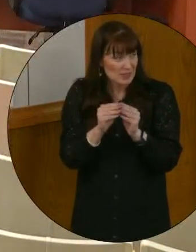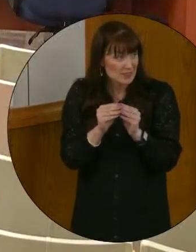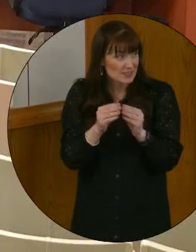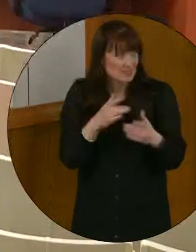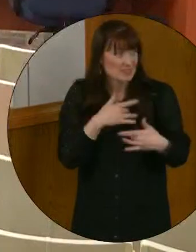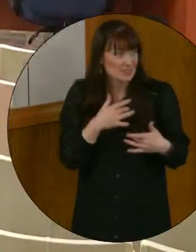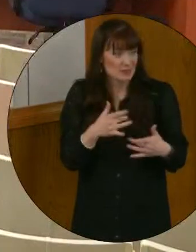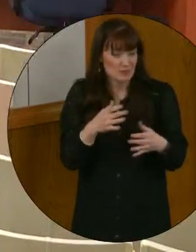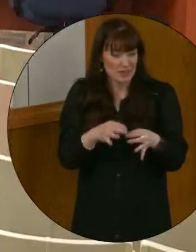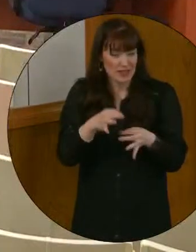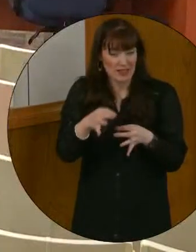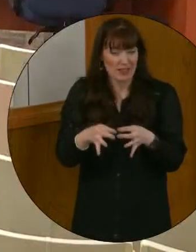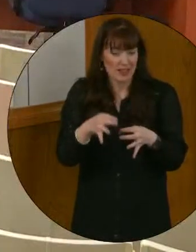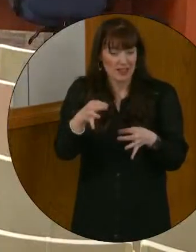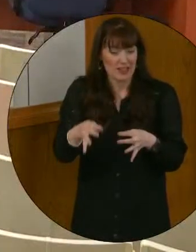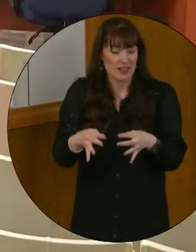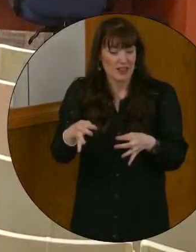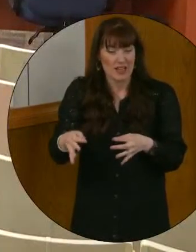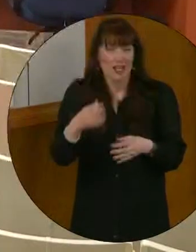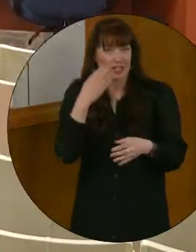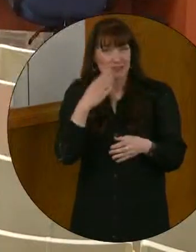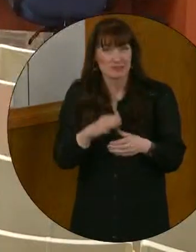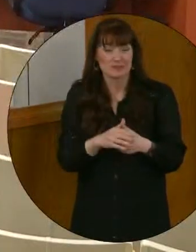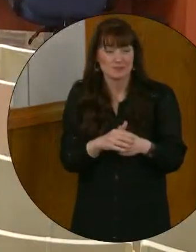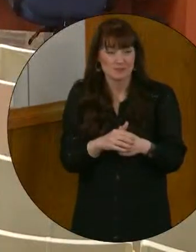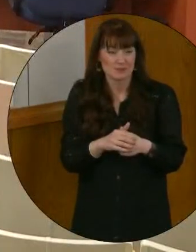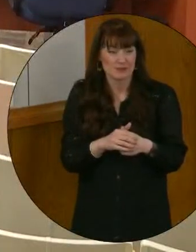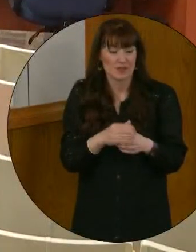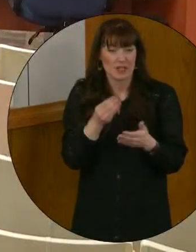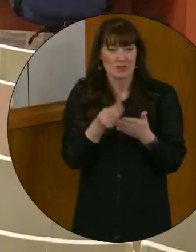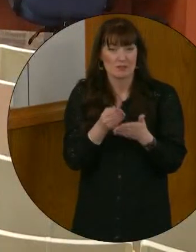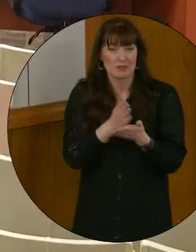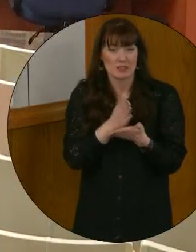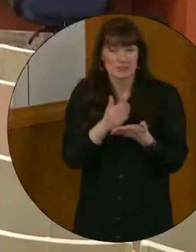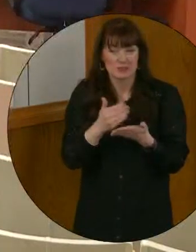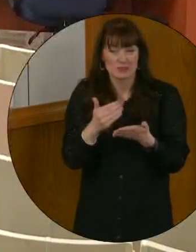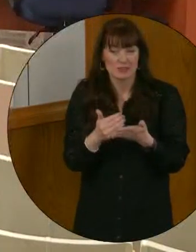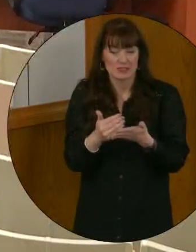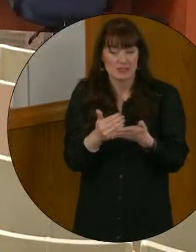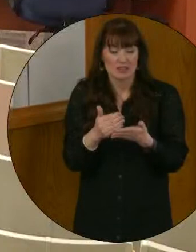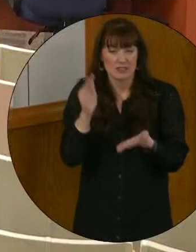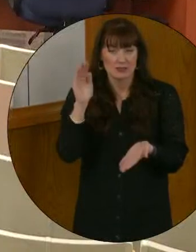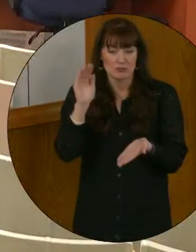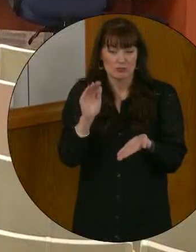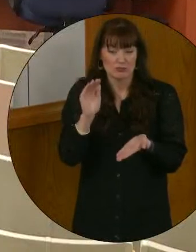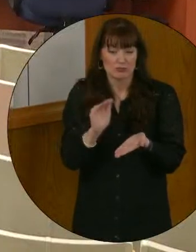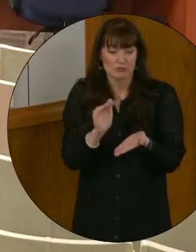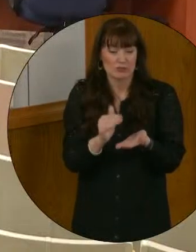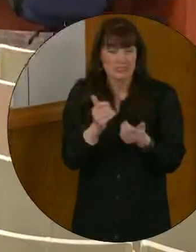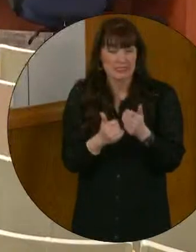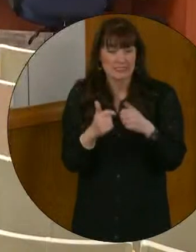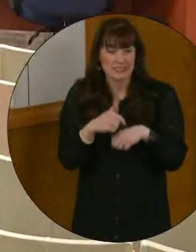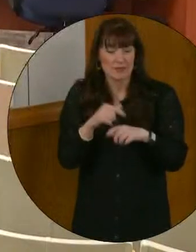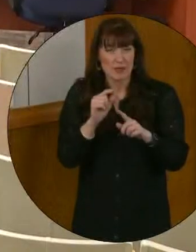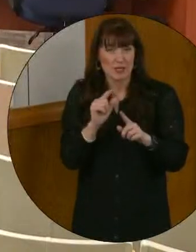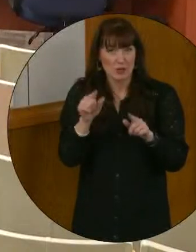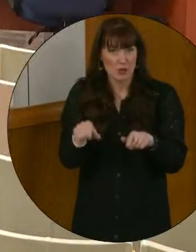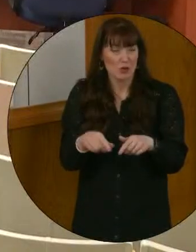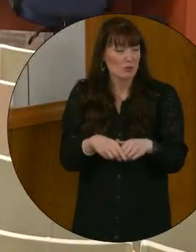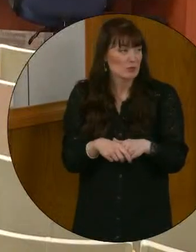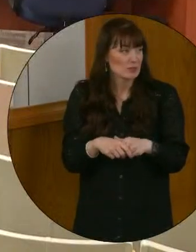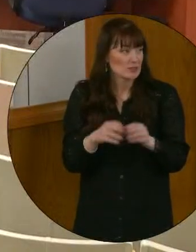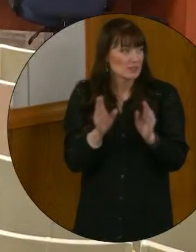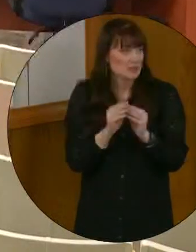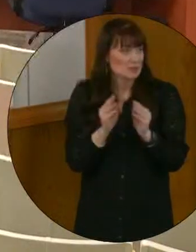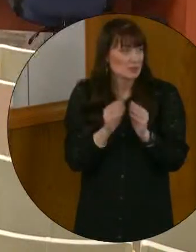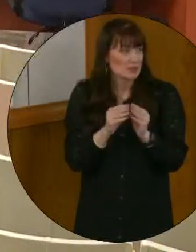Typically it gets pushed off. I don't know, but the budget has been increasingly smaller and smaller every single time I go, and the meetings